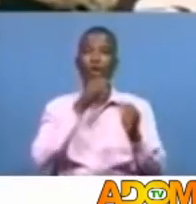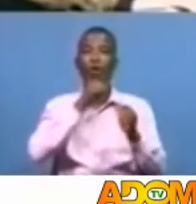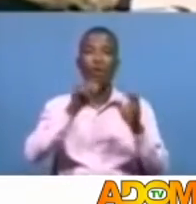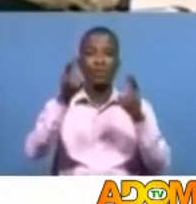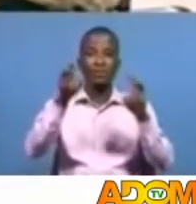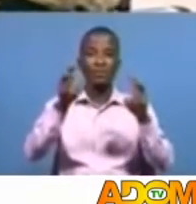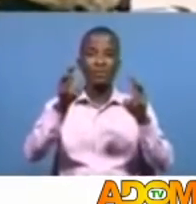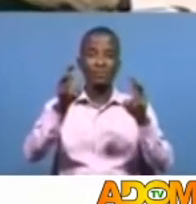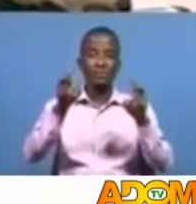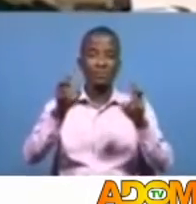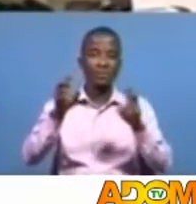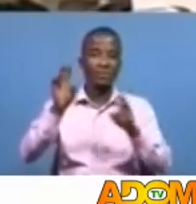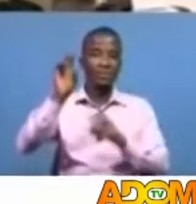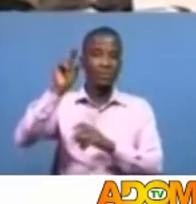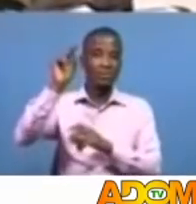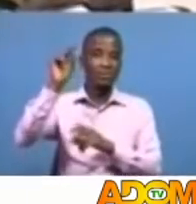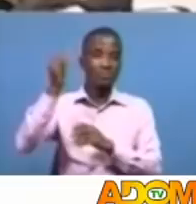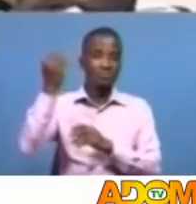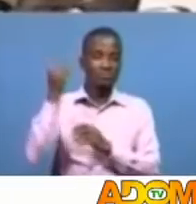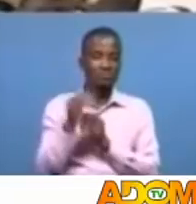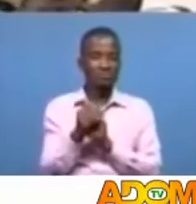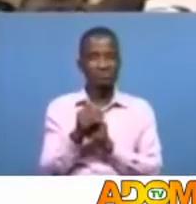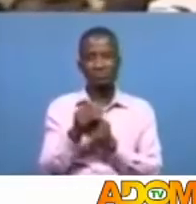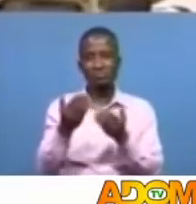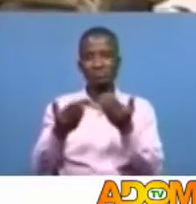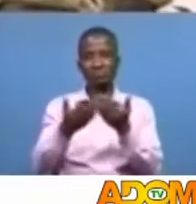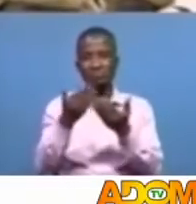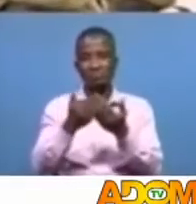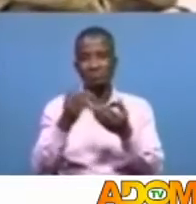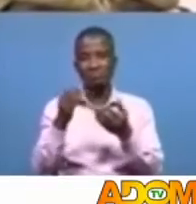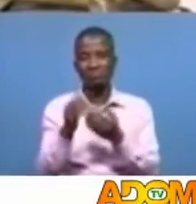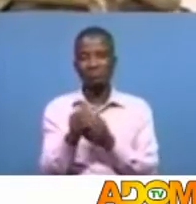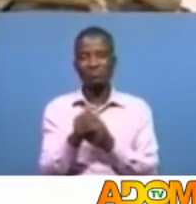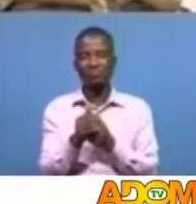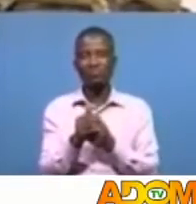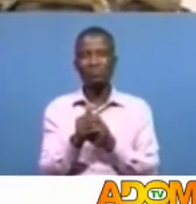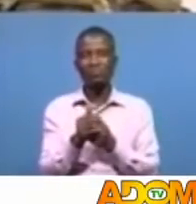Investment Bank. Lords, is civil motion number